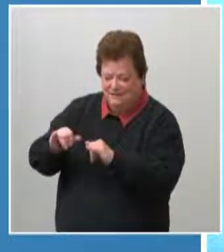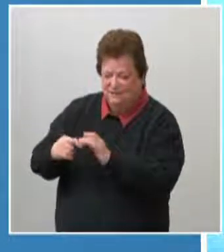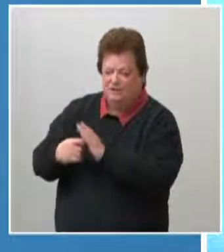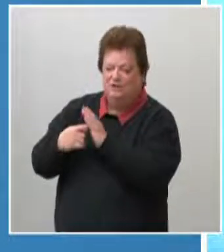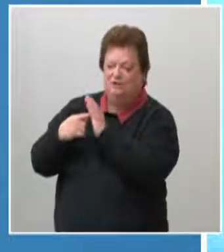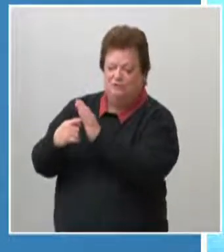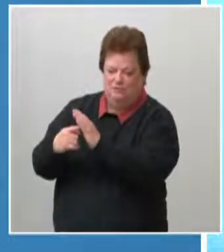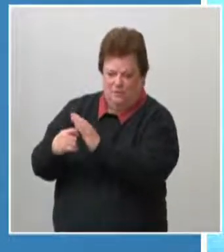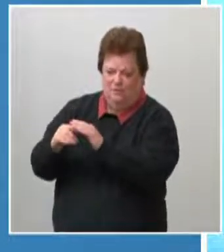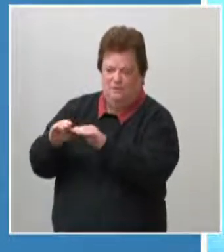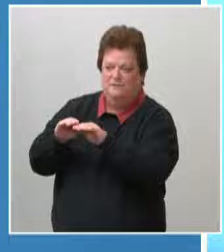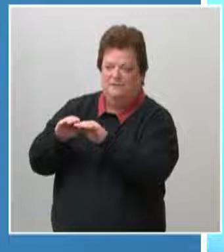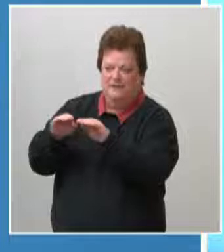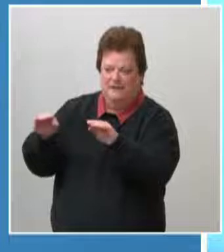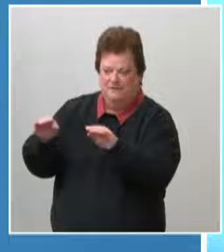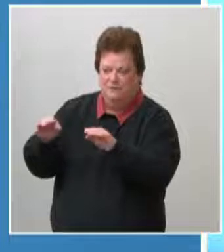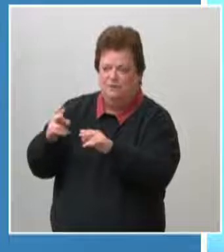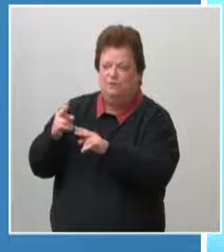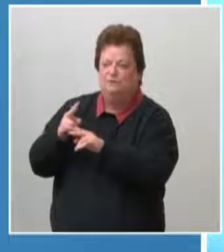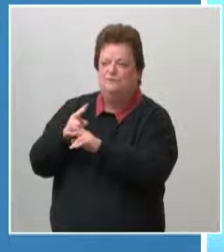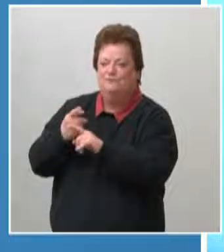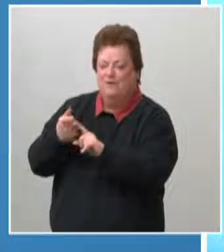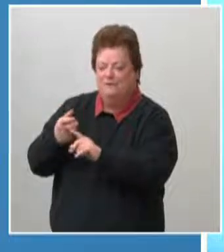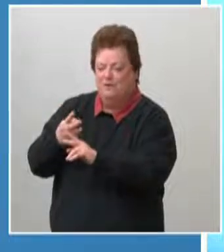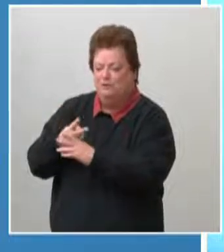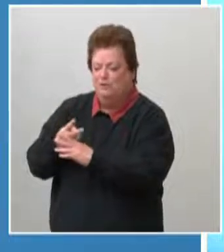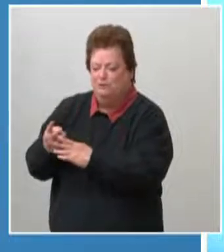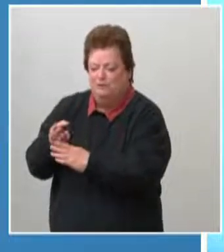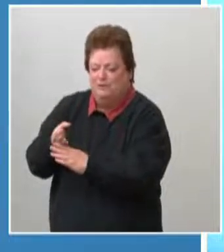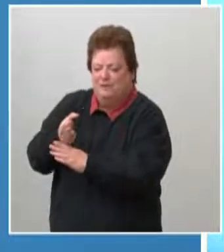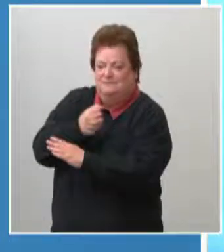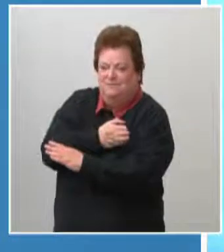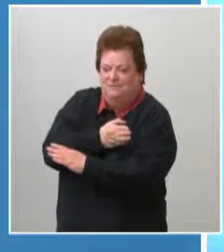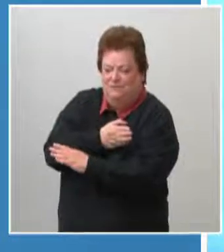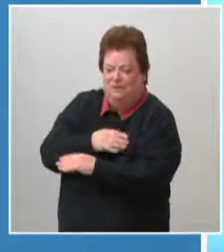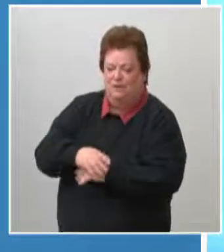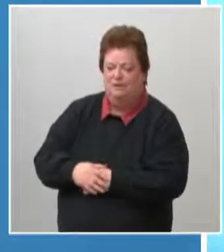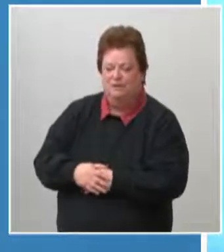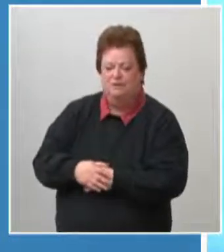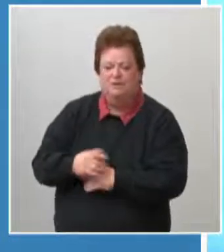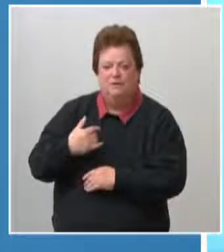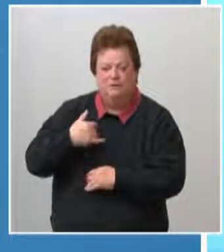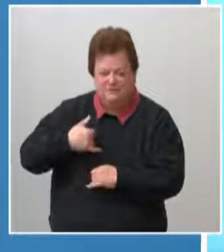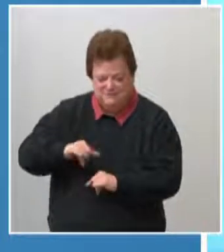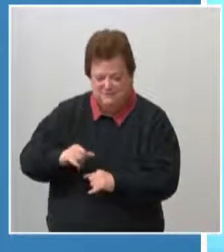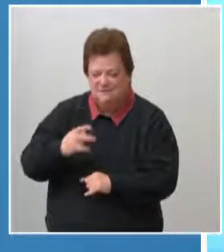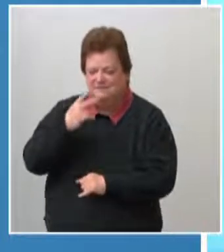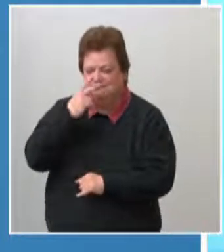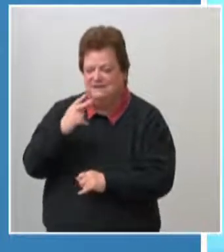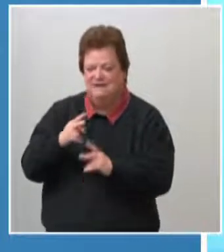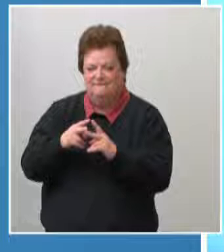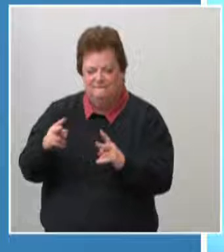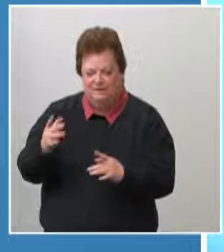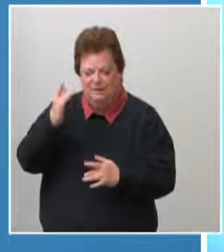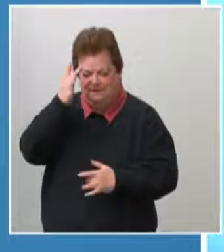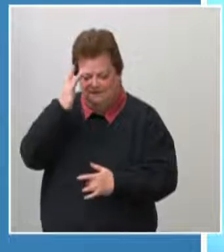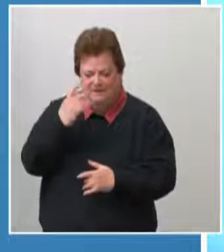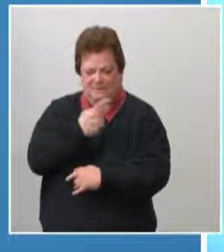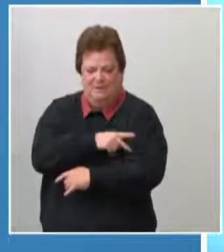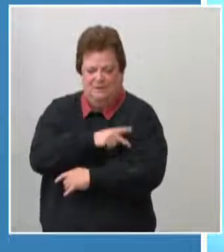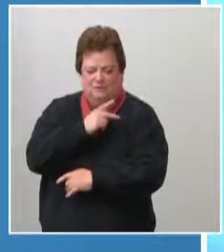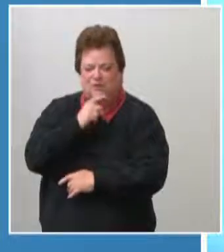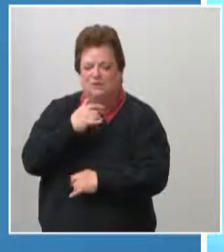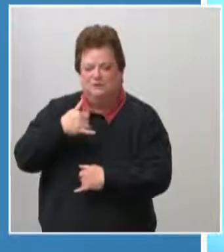the level 2 weeks prior. We are still seeing very sick patients who are still needing